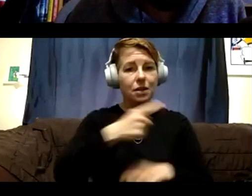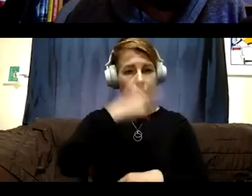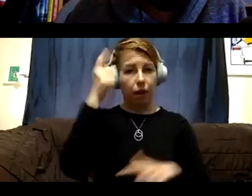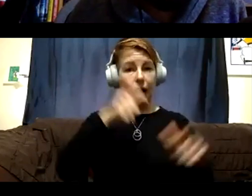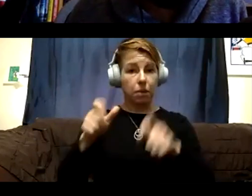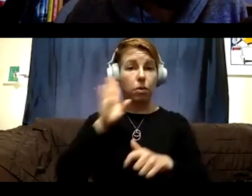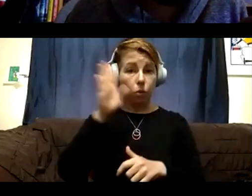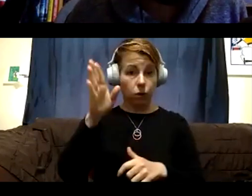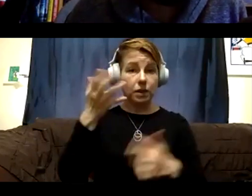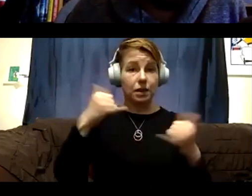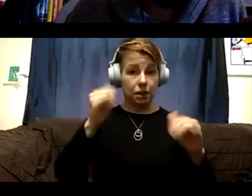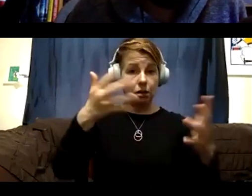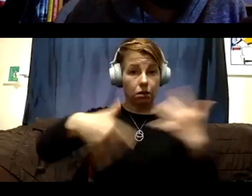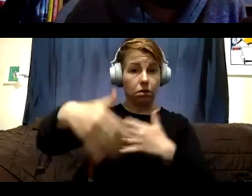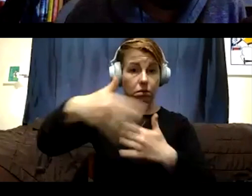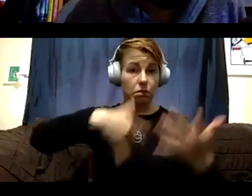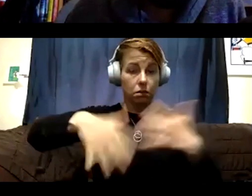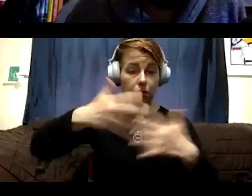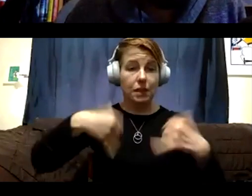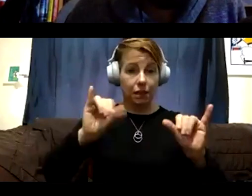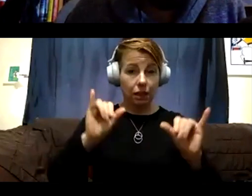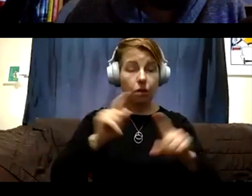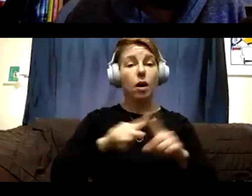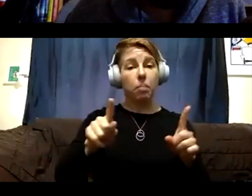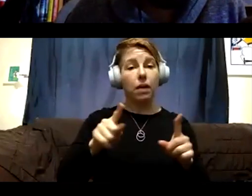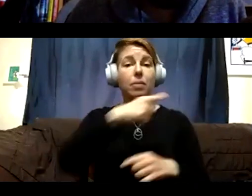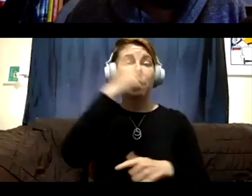future, but that we will be makers and shapers of it too."